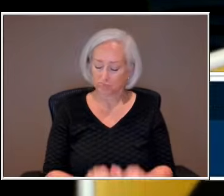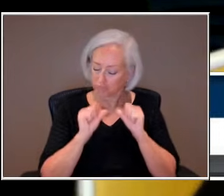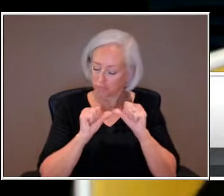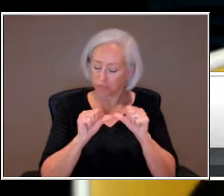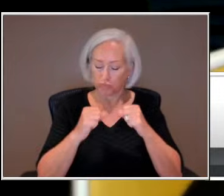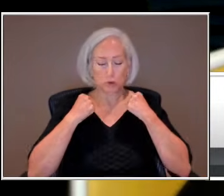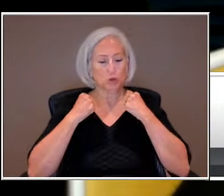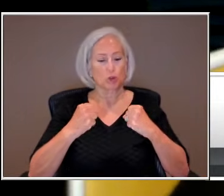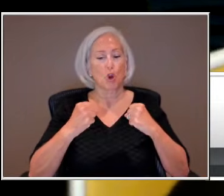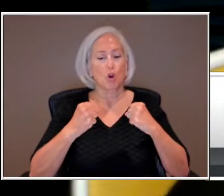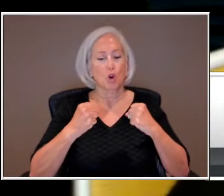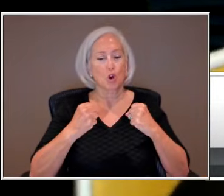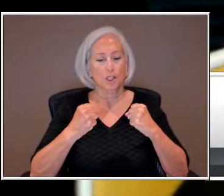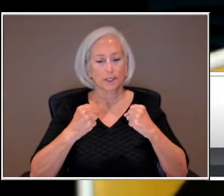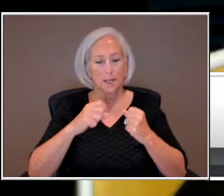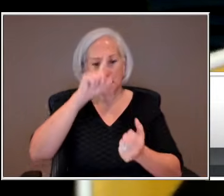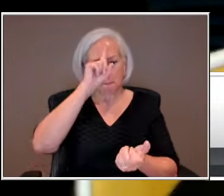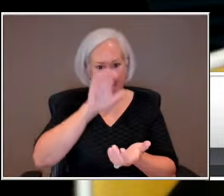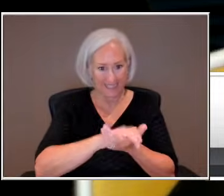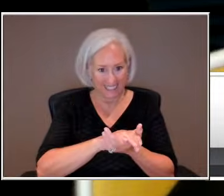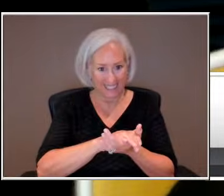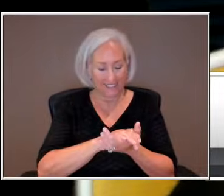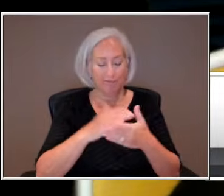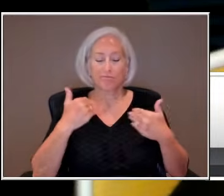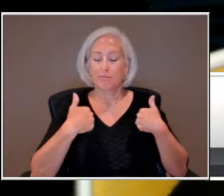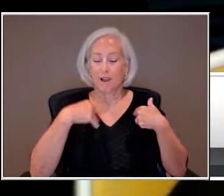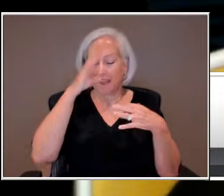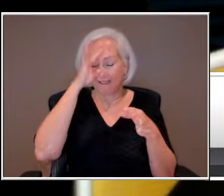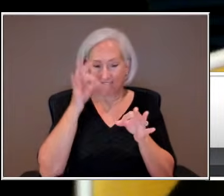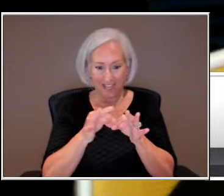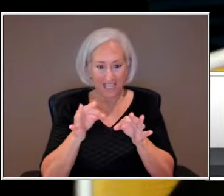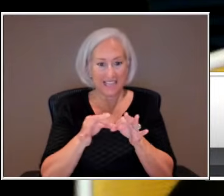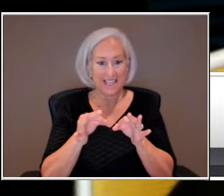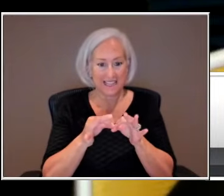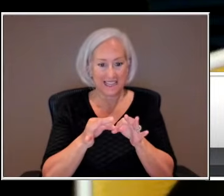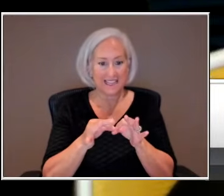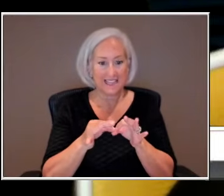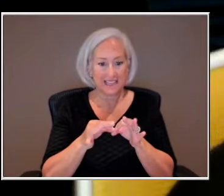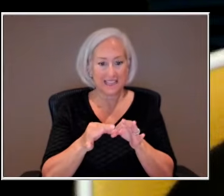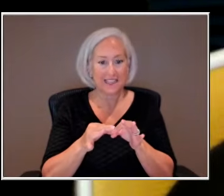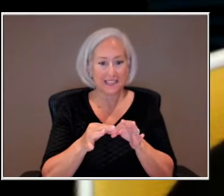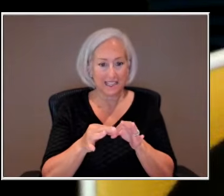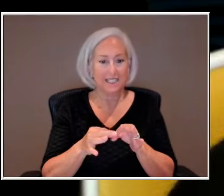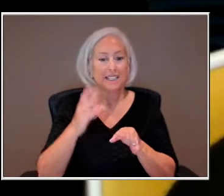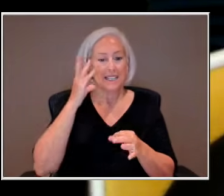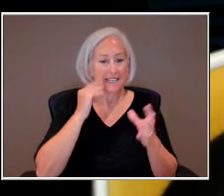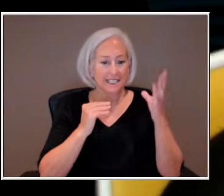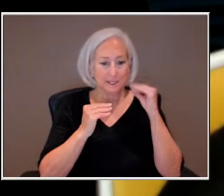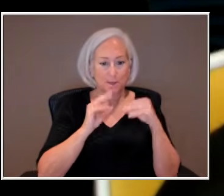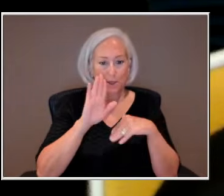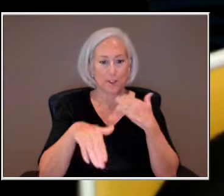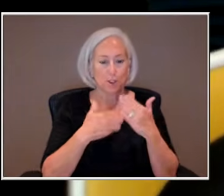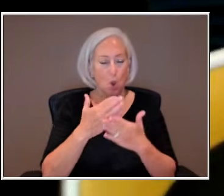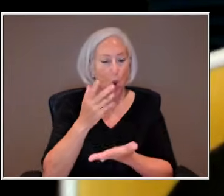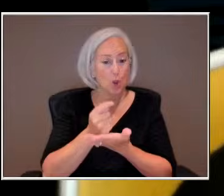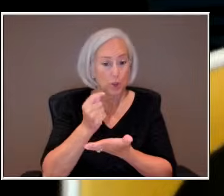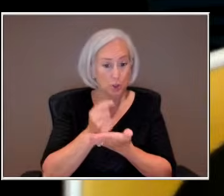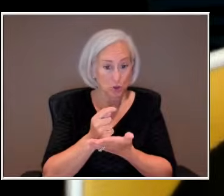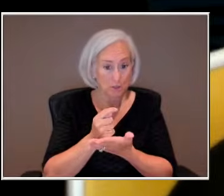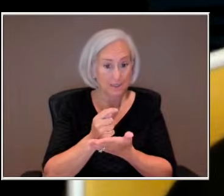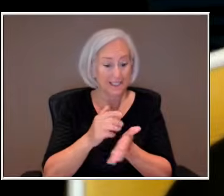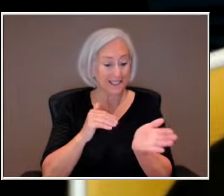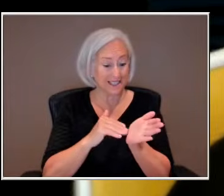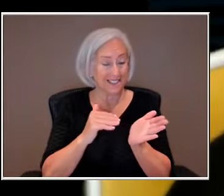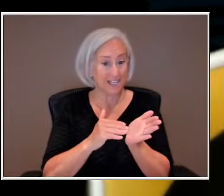and believing and having your faith, and going through all the treatments that the doctors